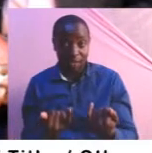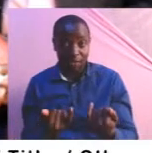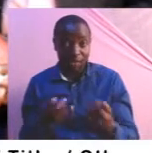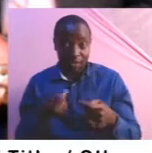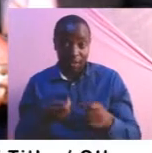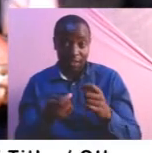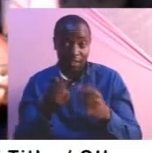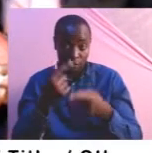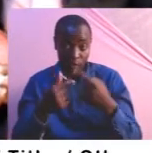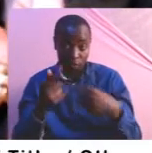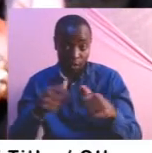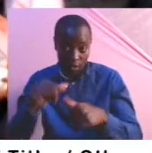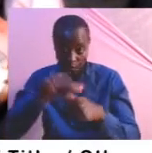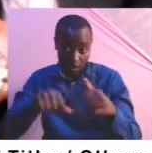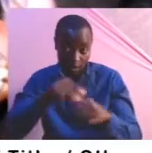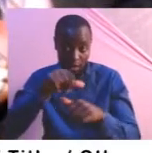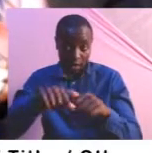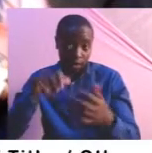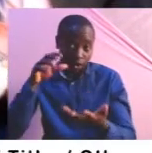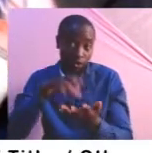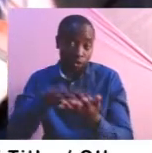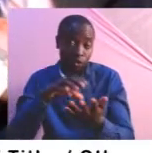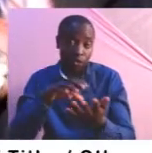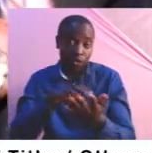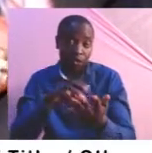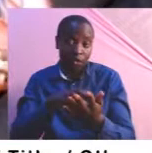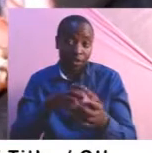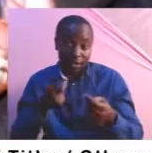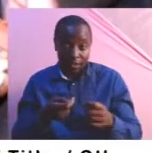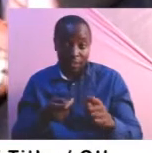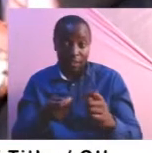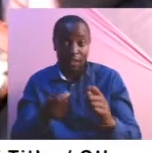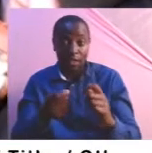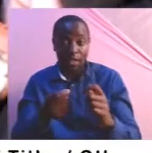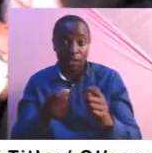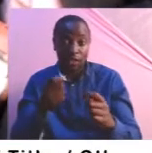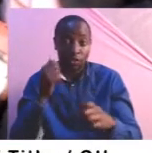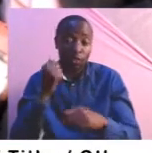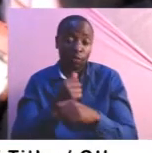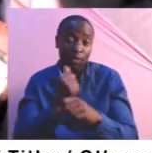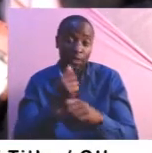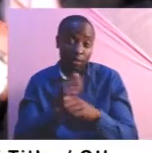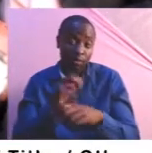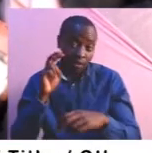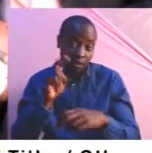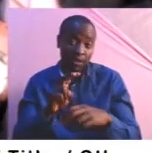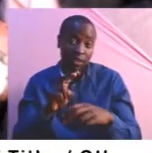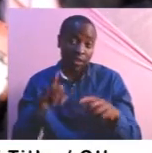come around some of the issues, and we've tried to modernize what the Word of God